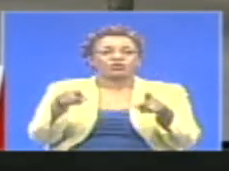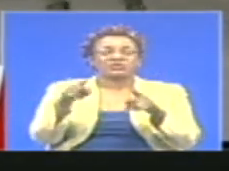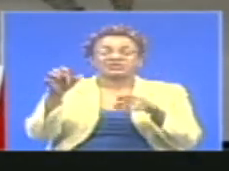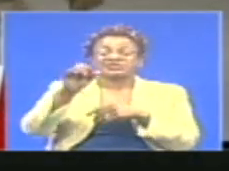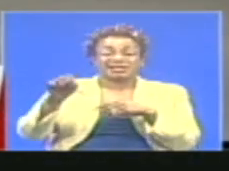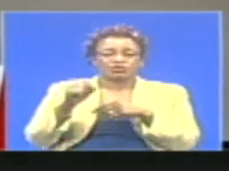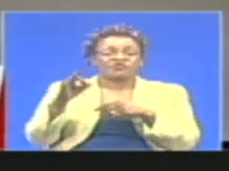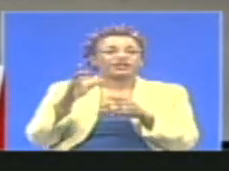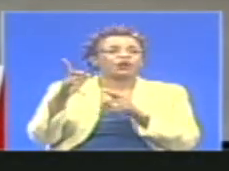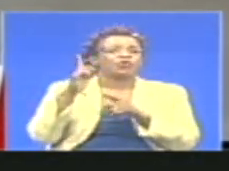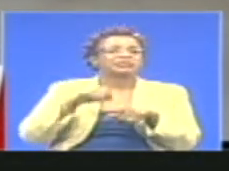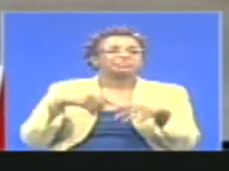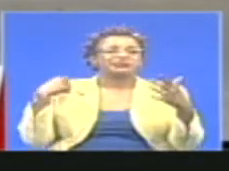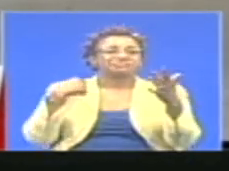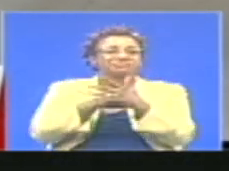the lawmakers.